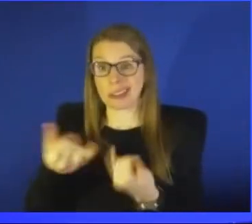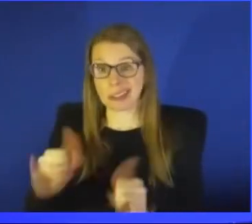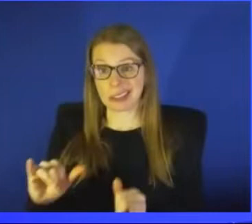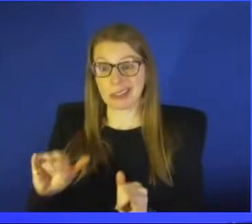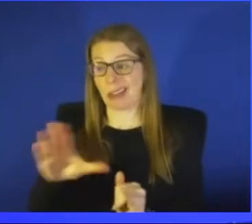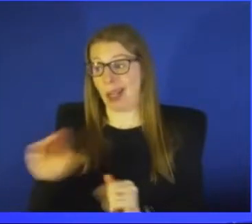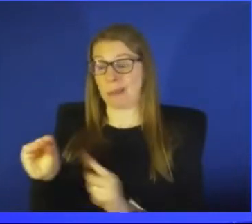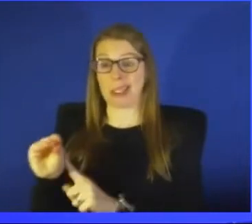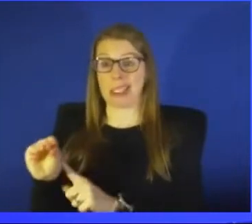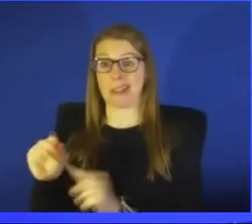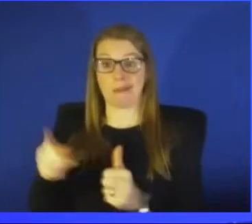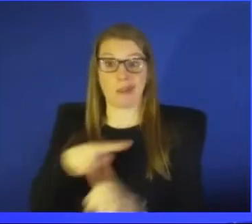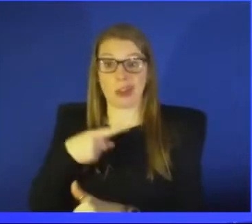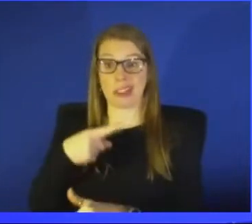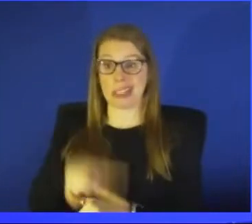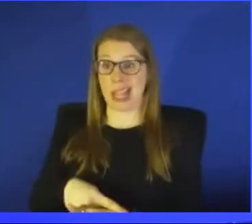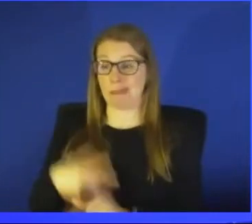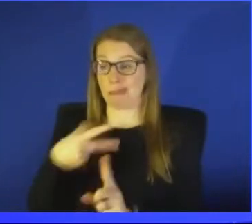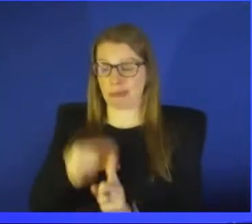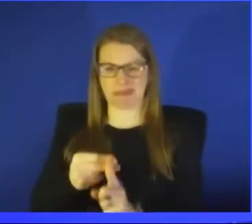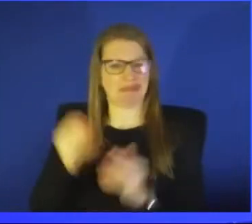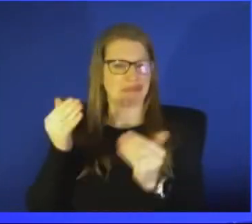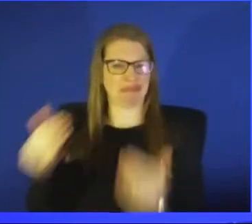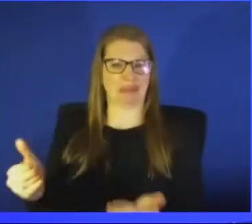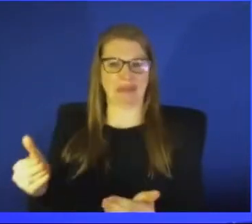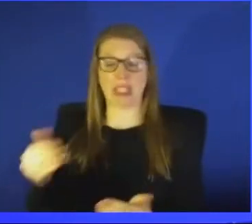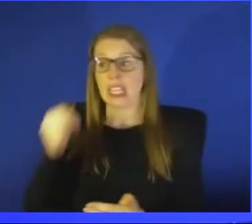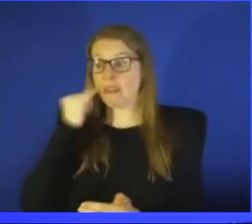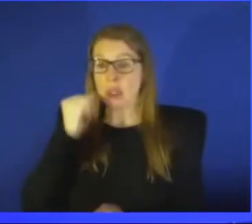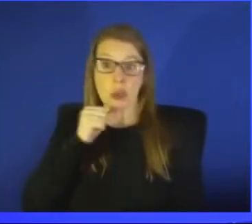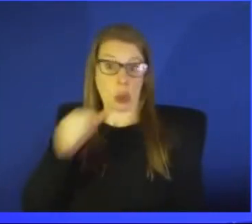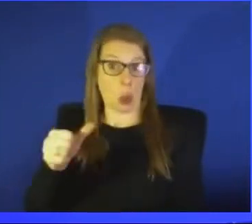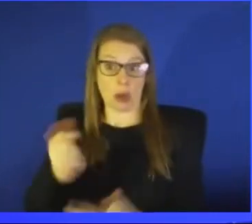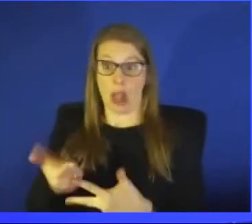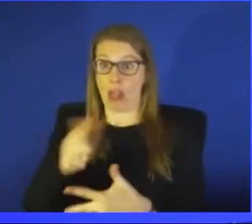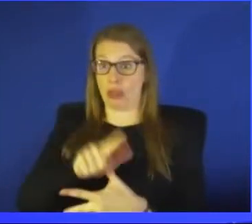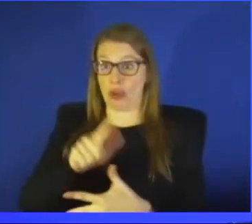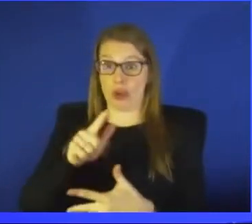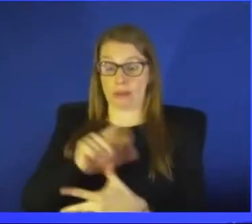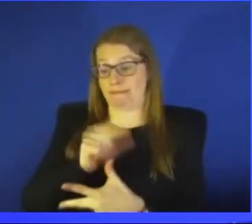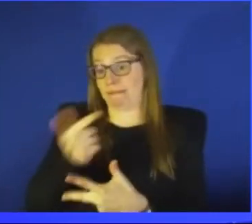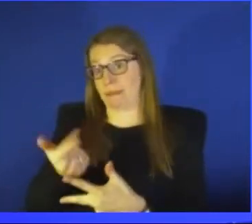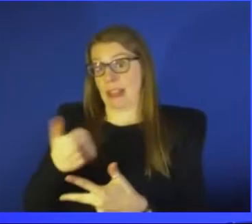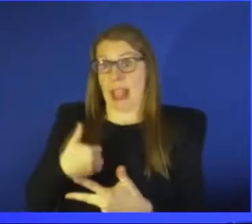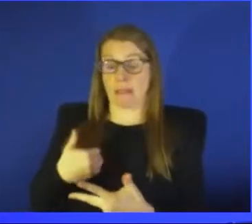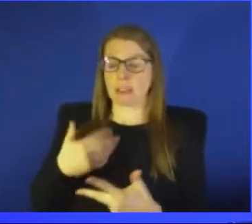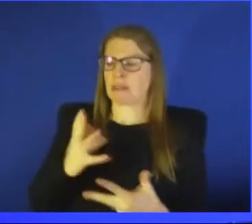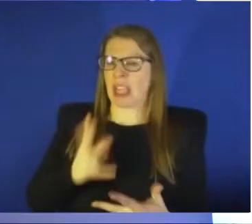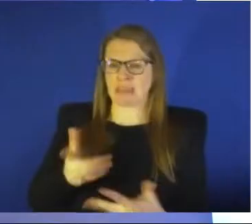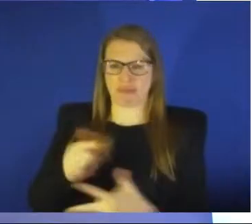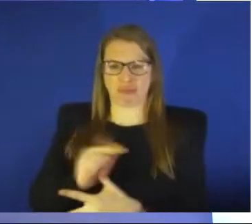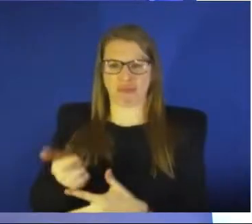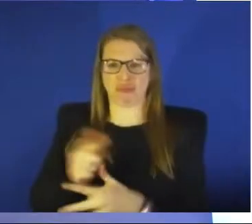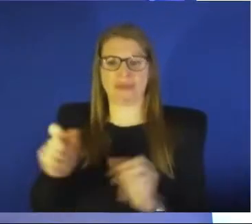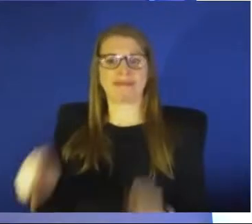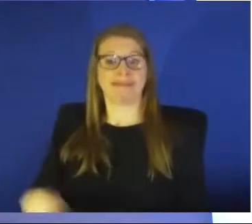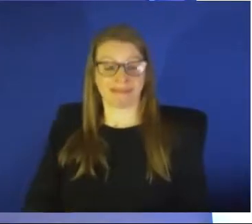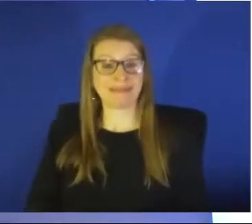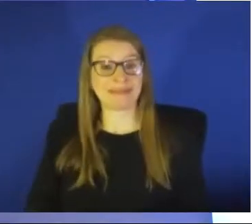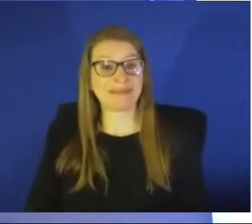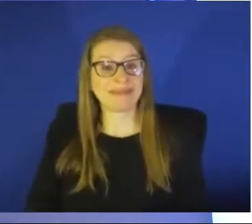got initially. Go ahead and get that. If they don't, and they have the other one, you're able to get that. You're able to mix and match in that manner. Dr. Hawkinson, I